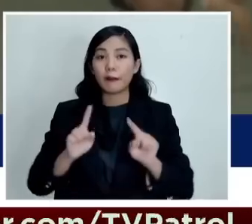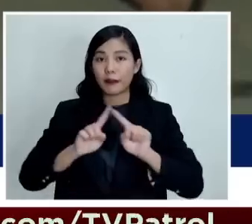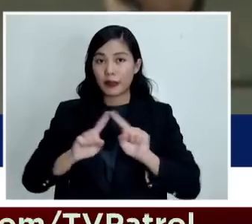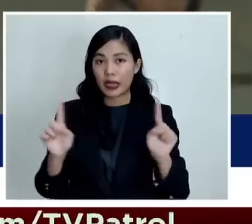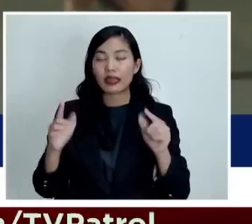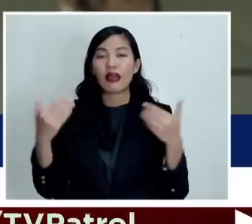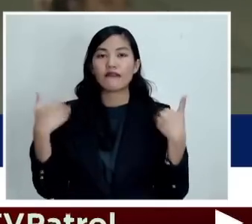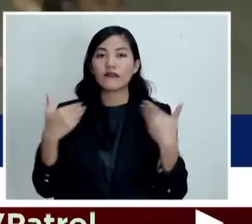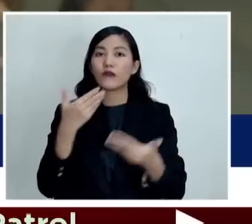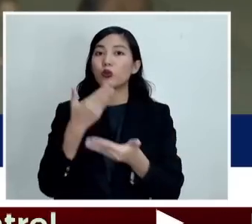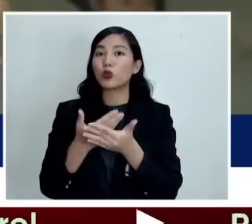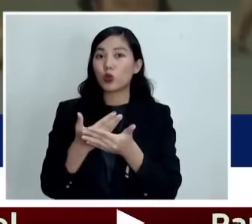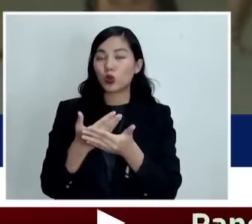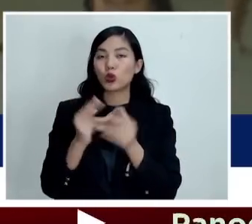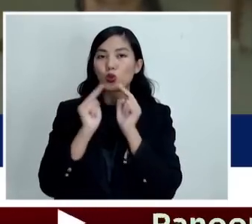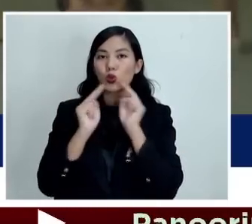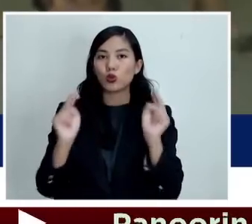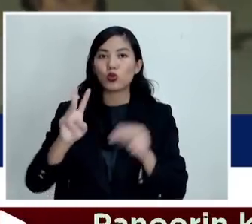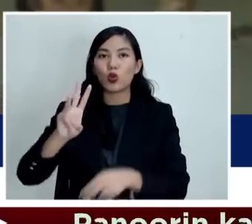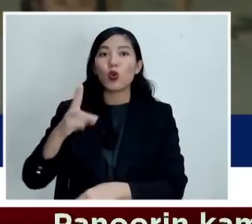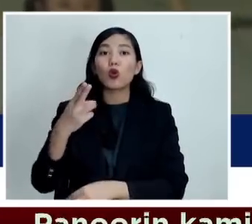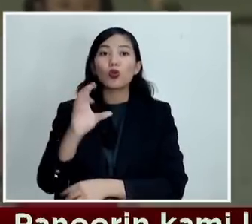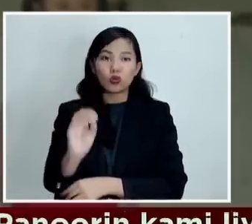Health Organization kaugnay ng pandemya.